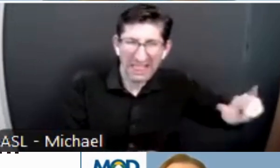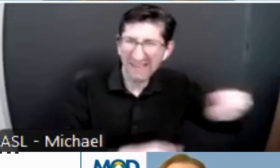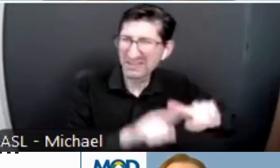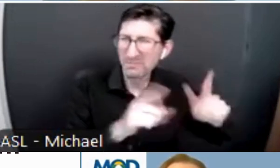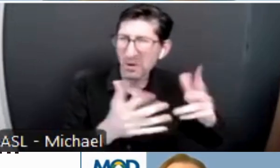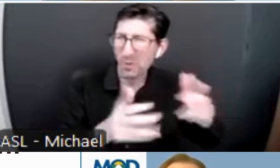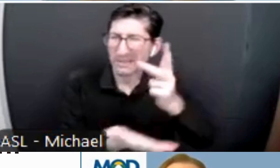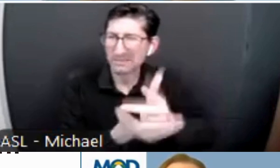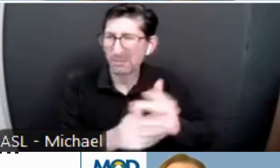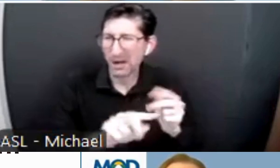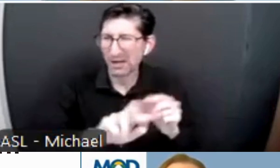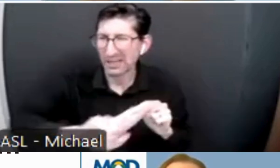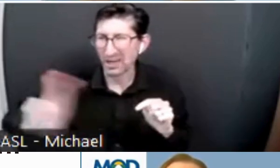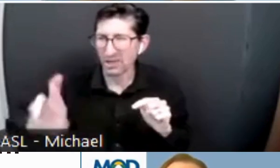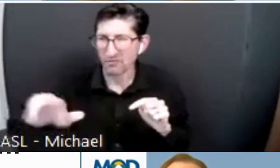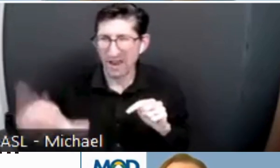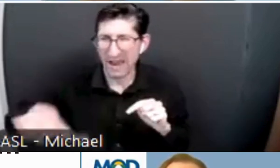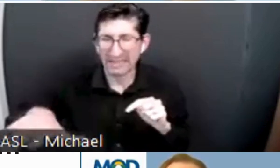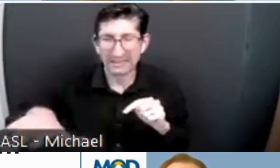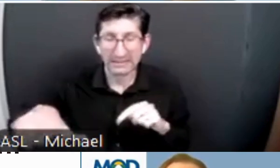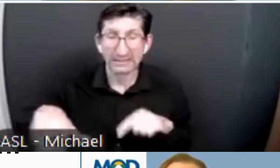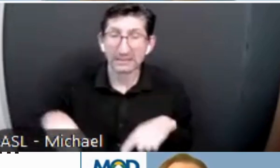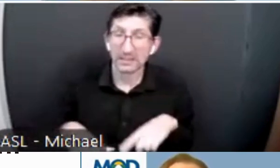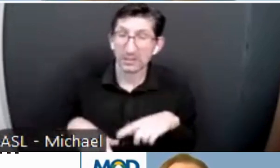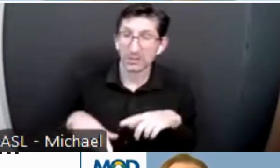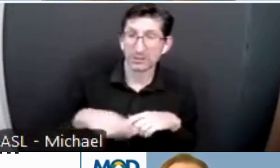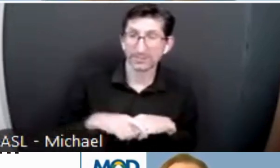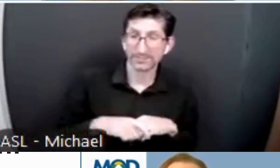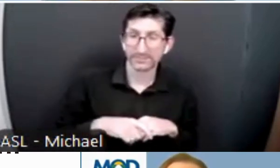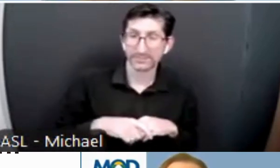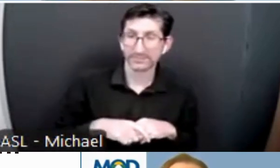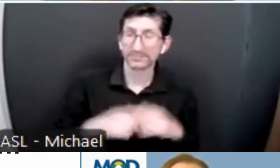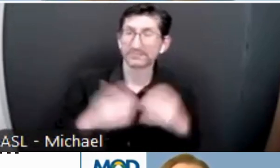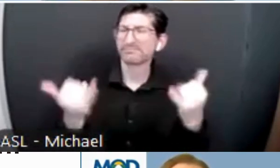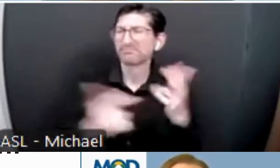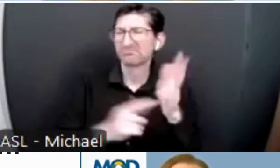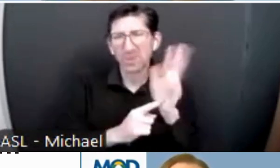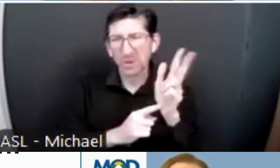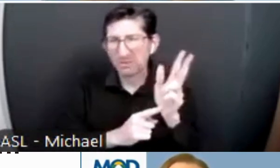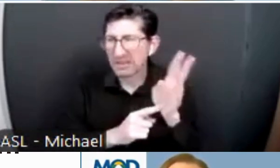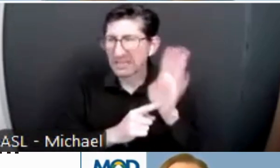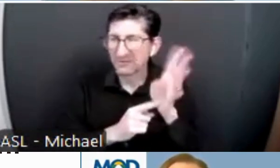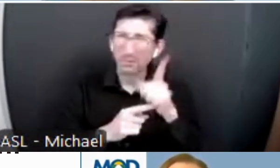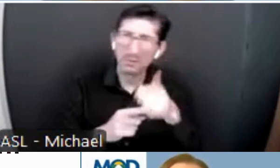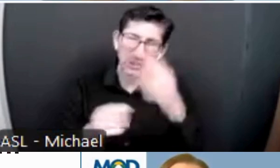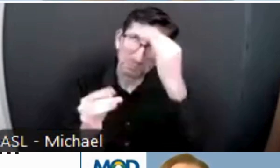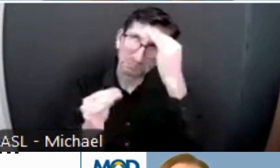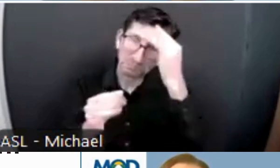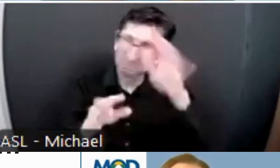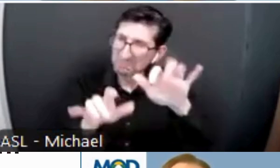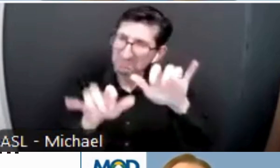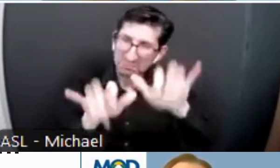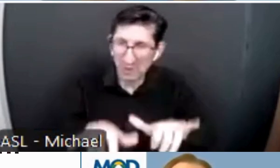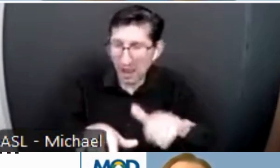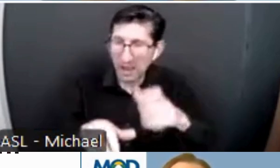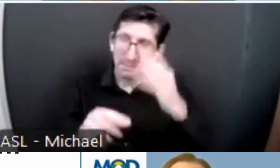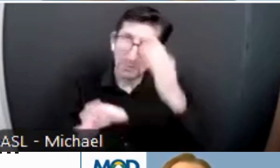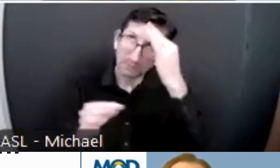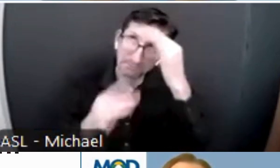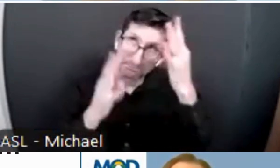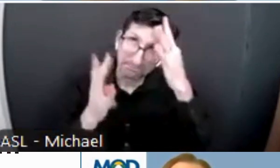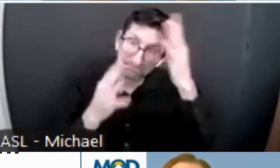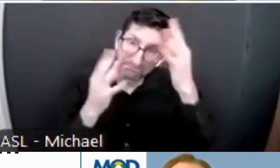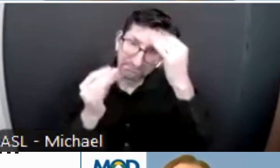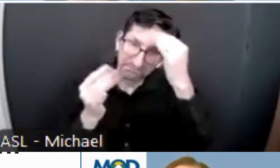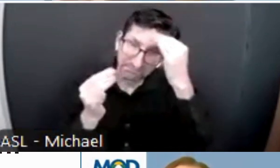of your handout for assistance, but let's take just 3 or 4 minutes to draft a request for Tia independently, and then we